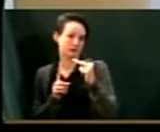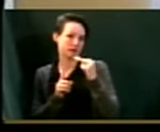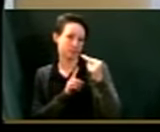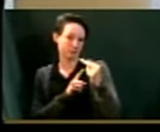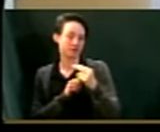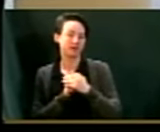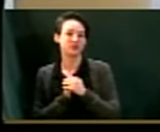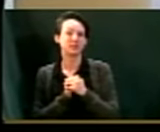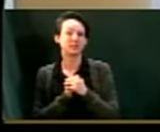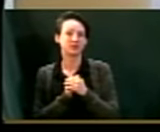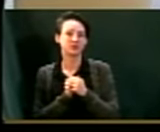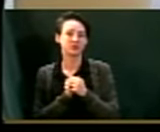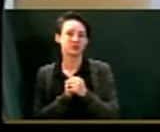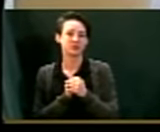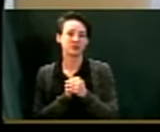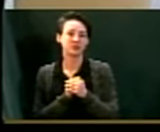know,